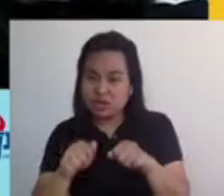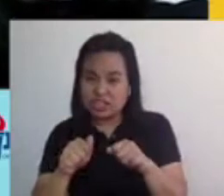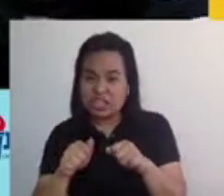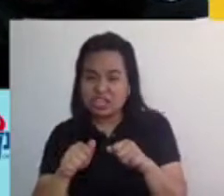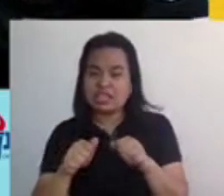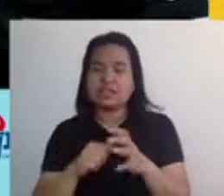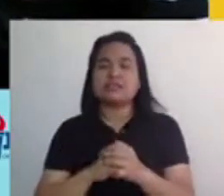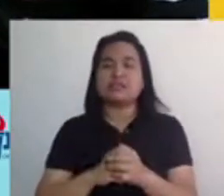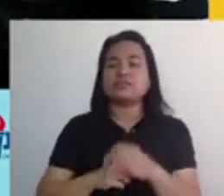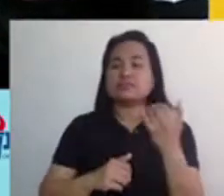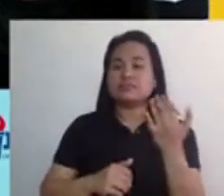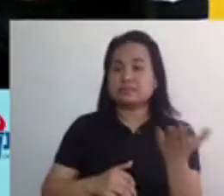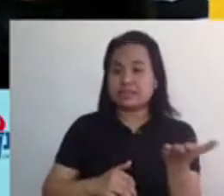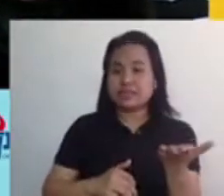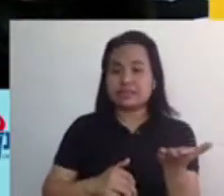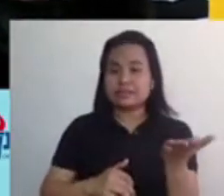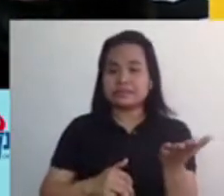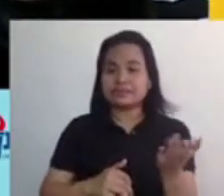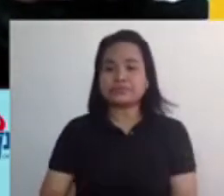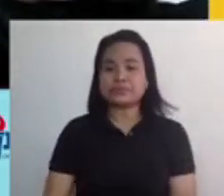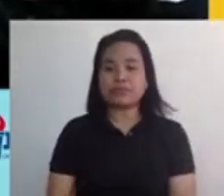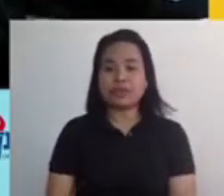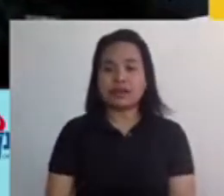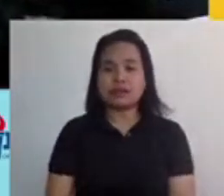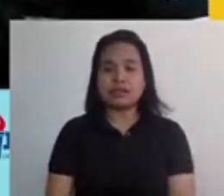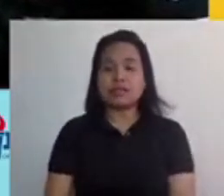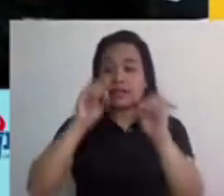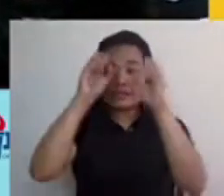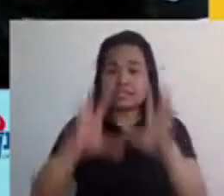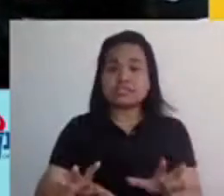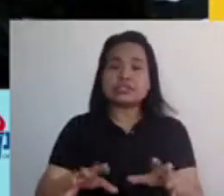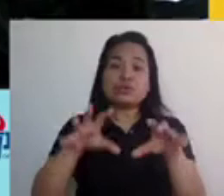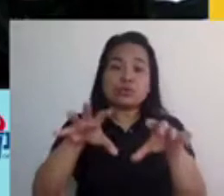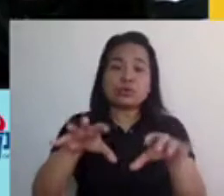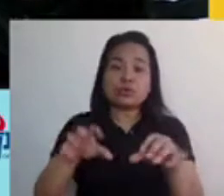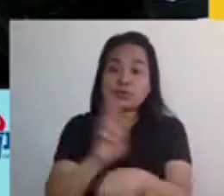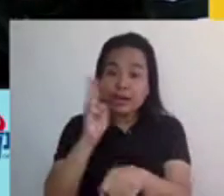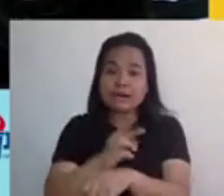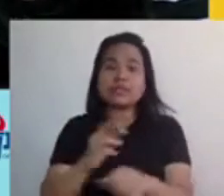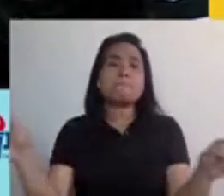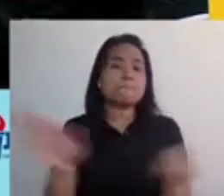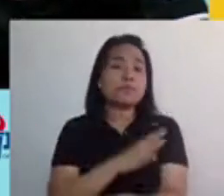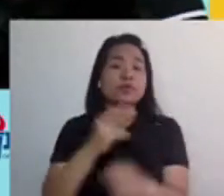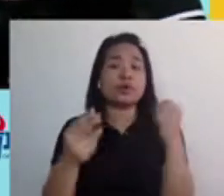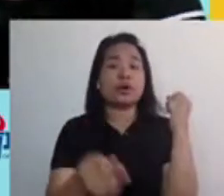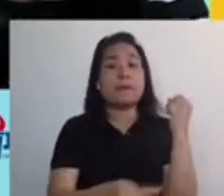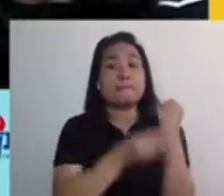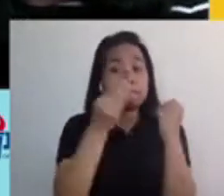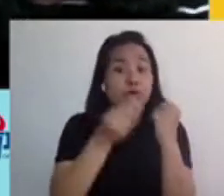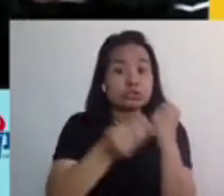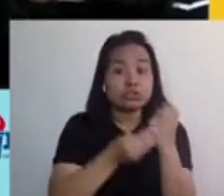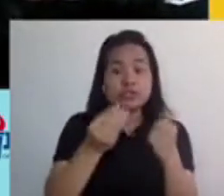teachers who adopt pure modular learning or radio-based instruction and TV-based